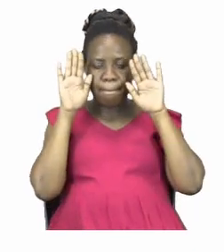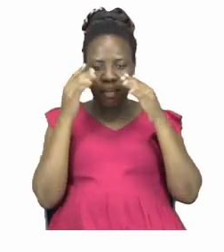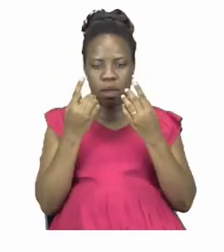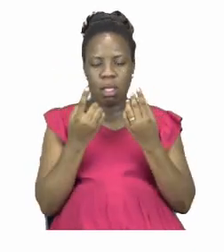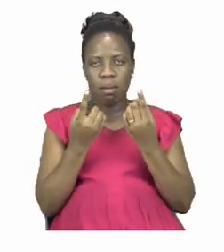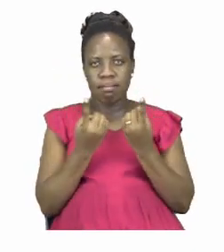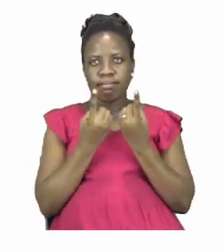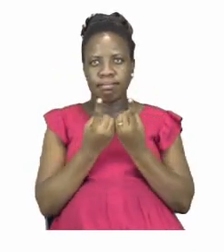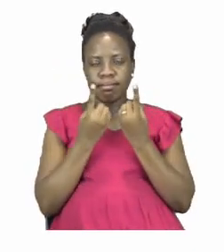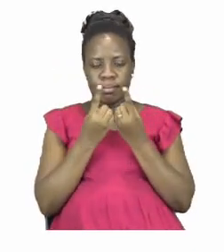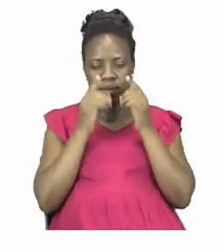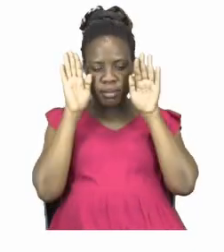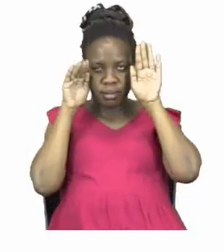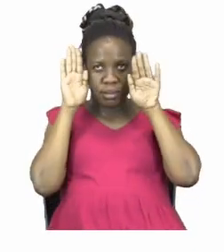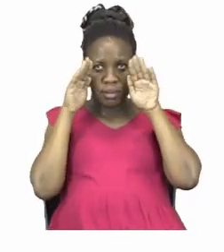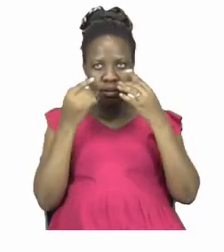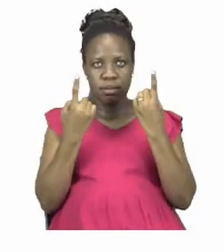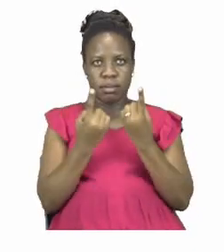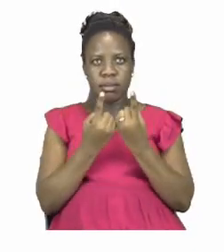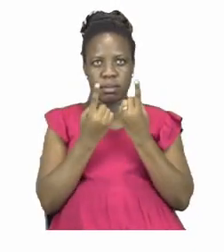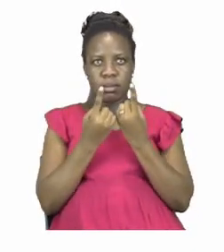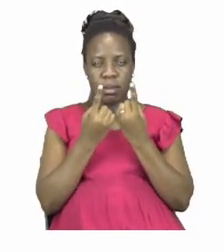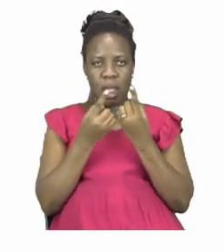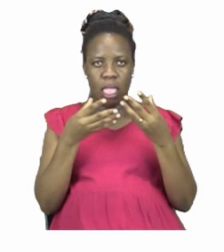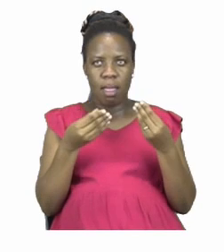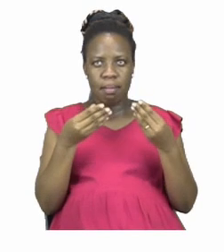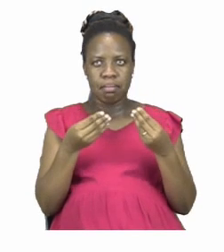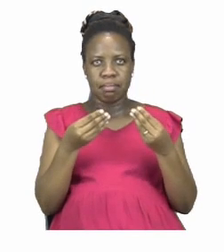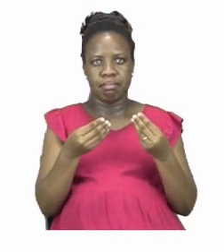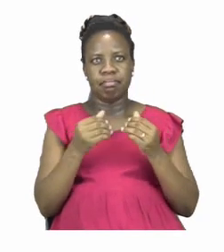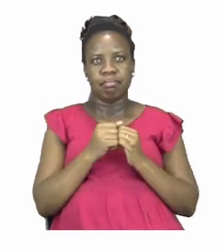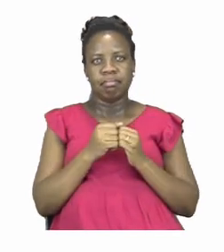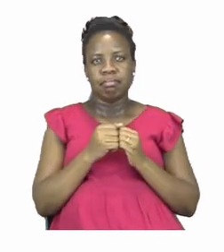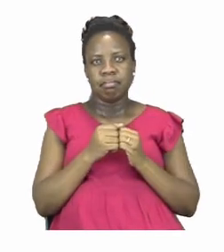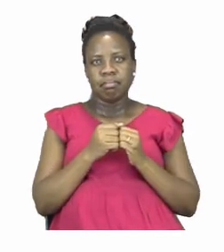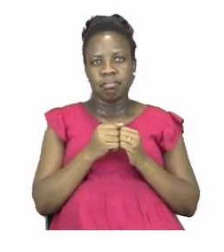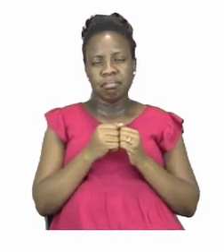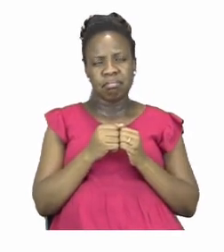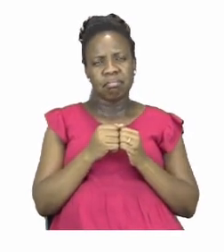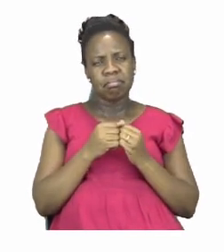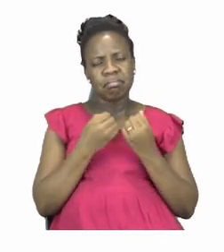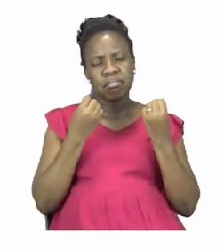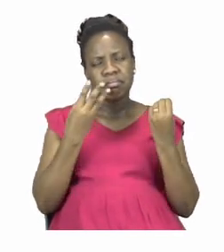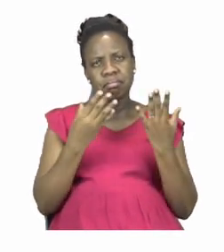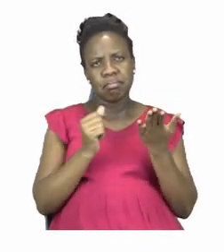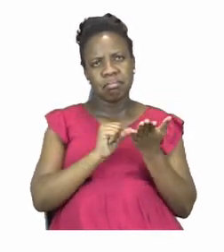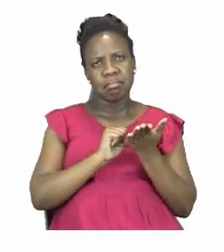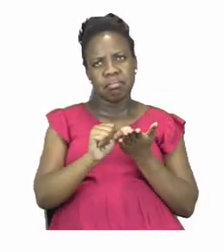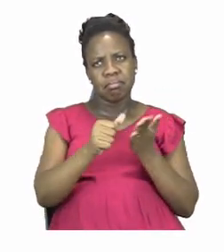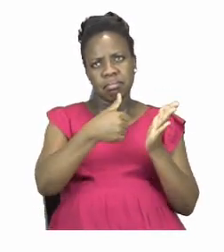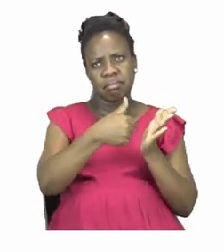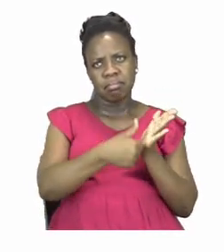all see the teddy bear? Good job everyone. Now on top of the teddy bear you will see there you have the